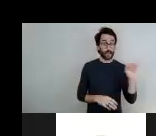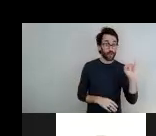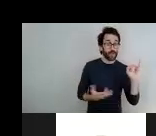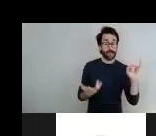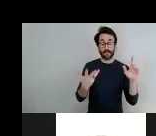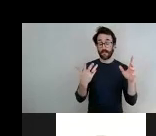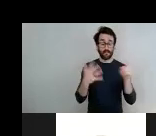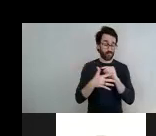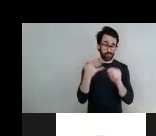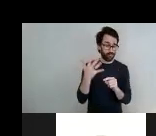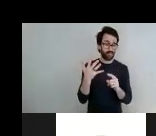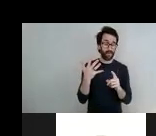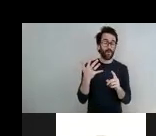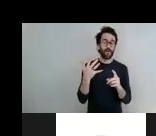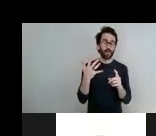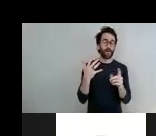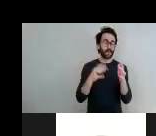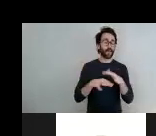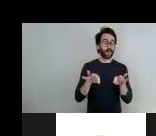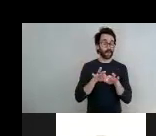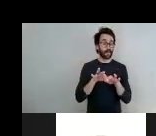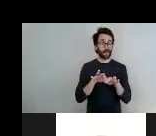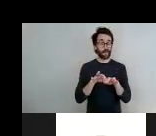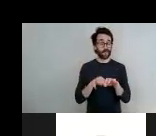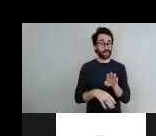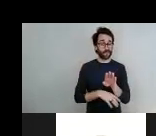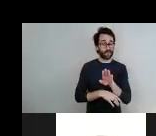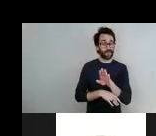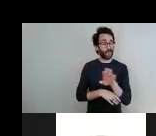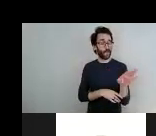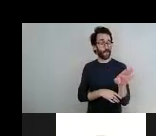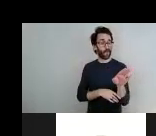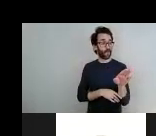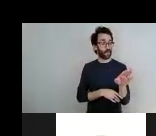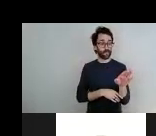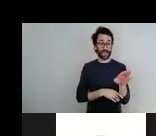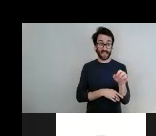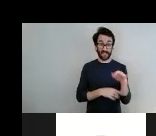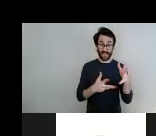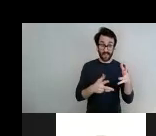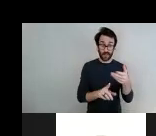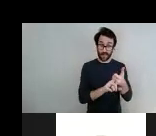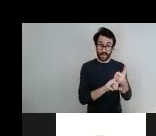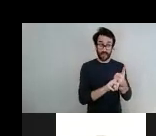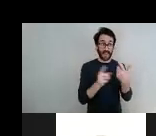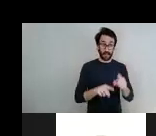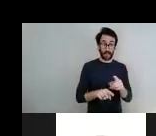So it's important to always, if you know that you've been a victim of identity theft and you've lost personal information,